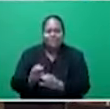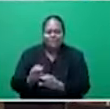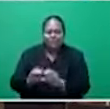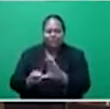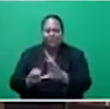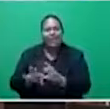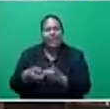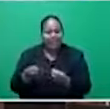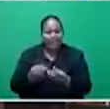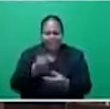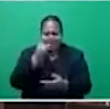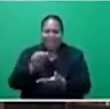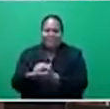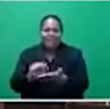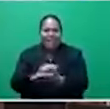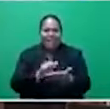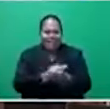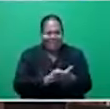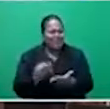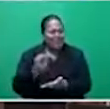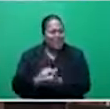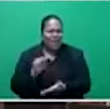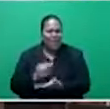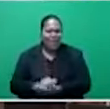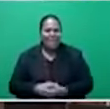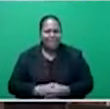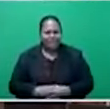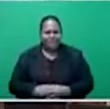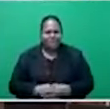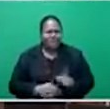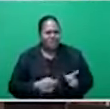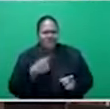He said, we should not have done this, we should have built infrastructure.